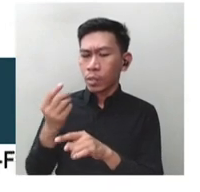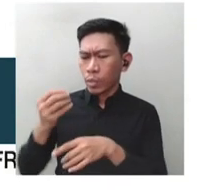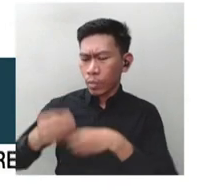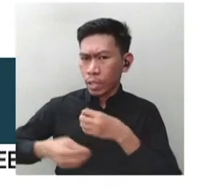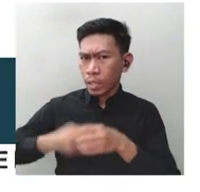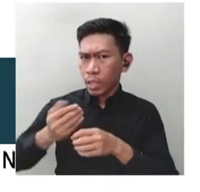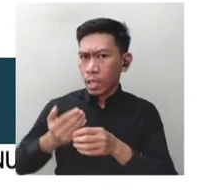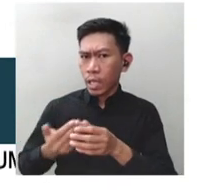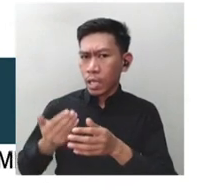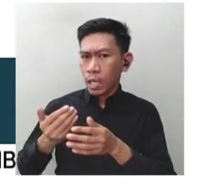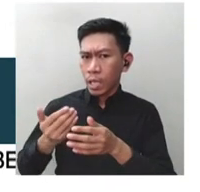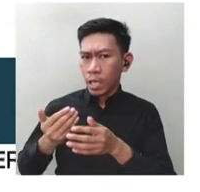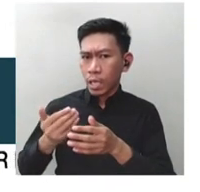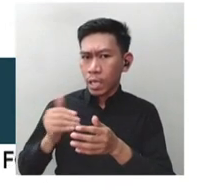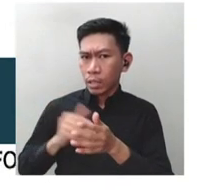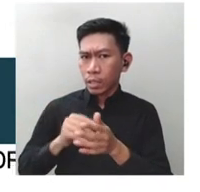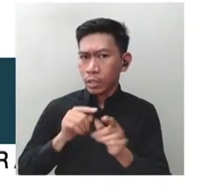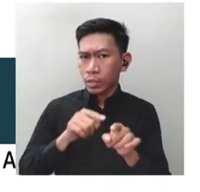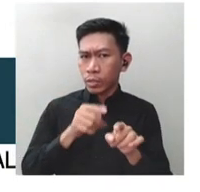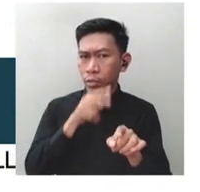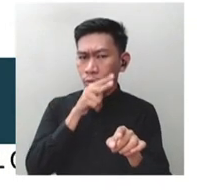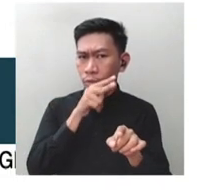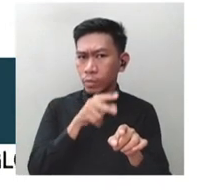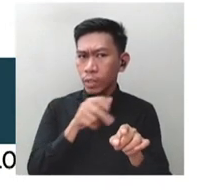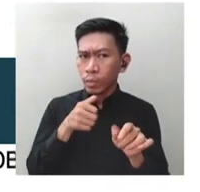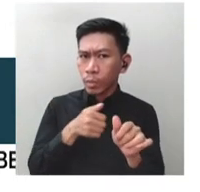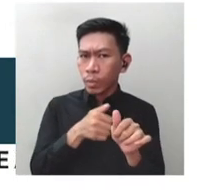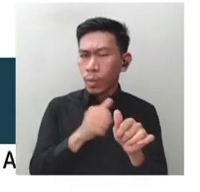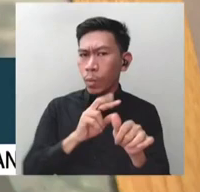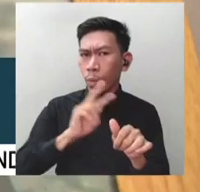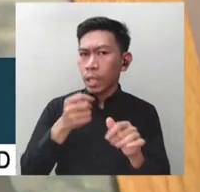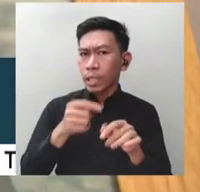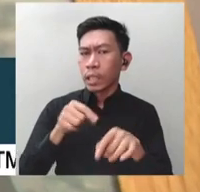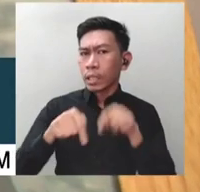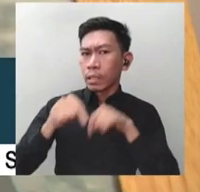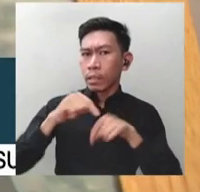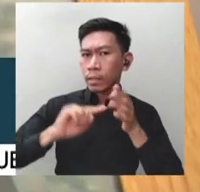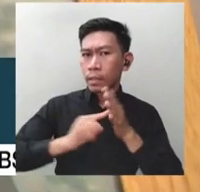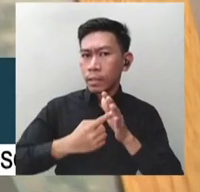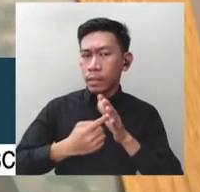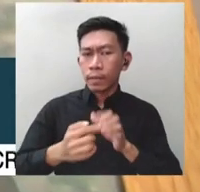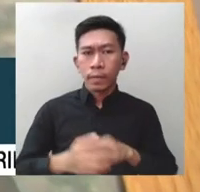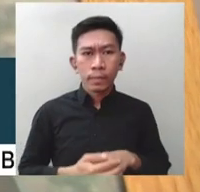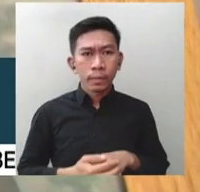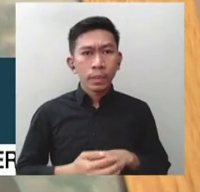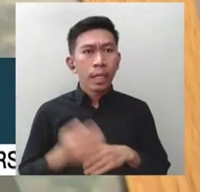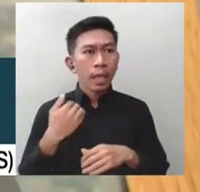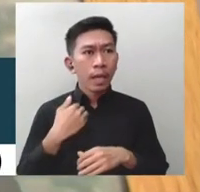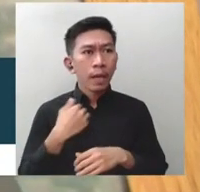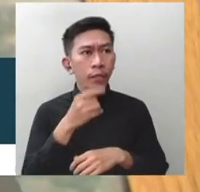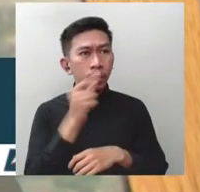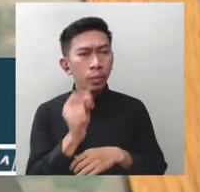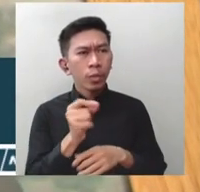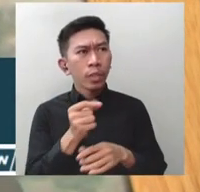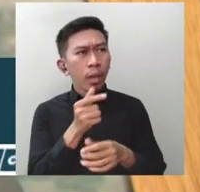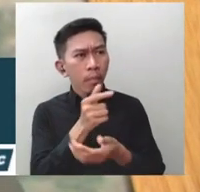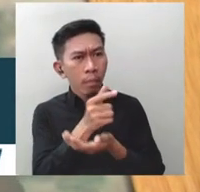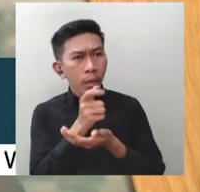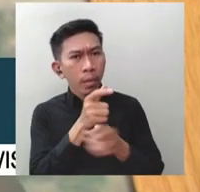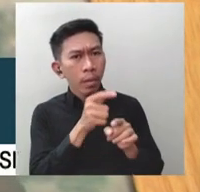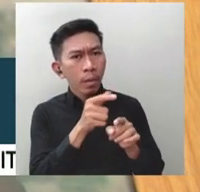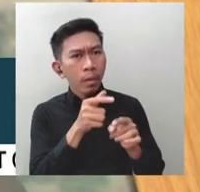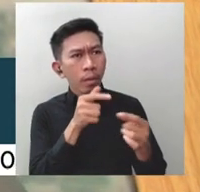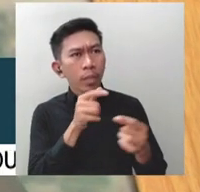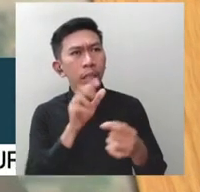this murder suspect? As a background, Ms. Carmina, there was a reported shooting incident around 3 a.m.